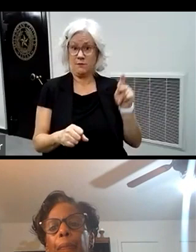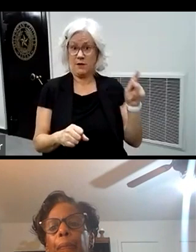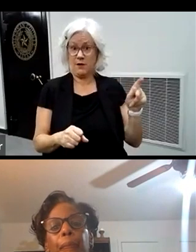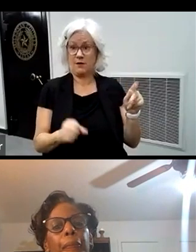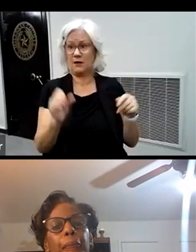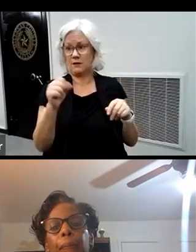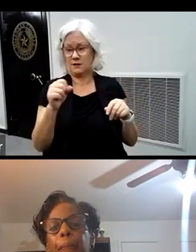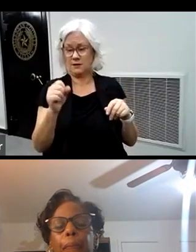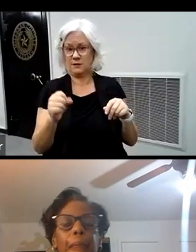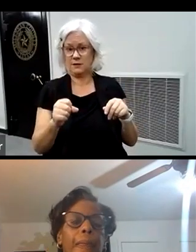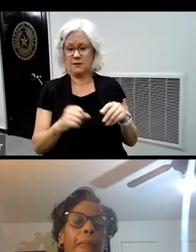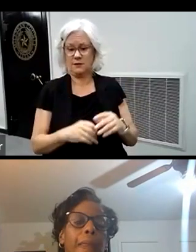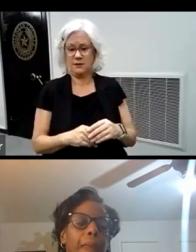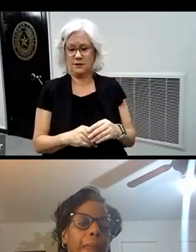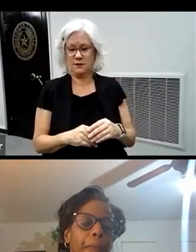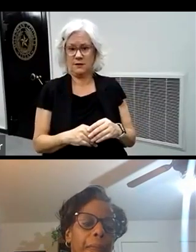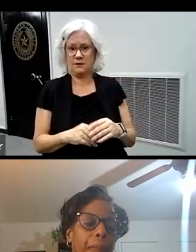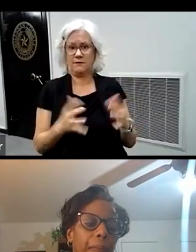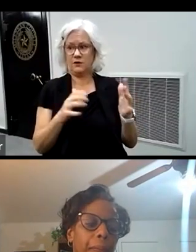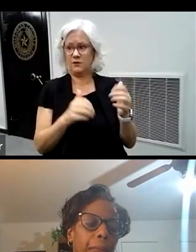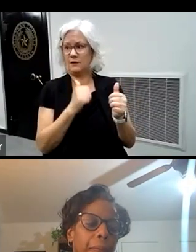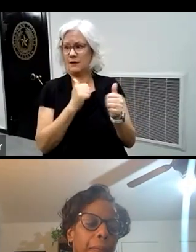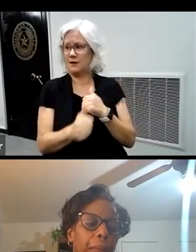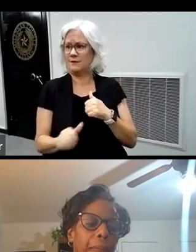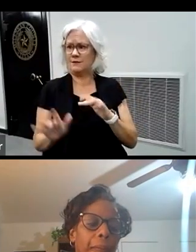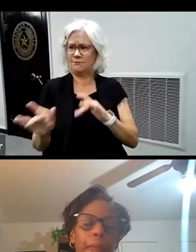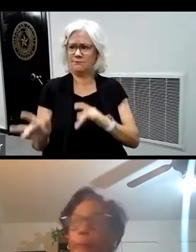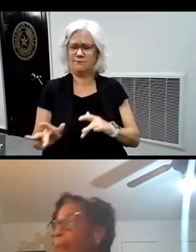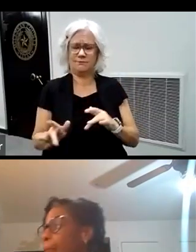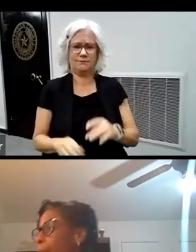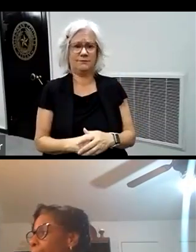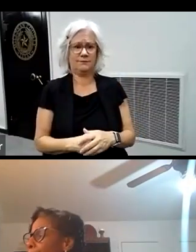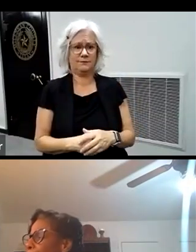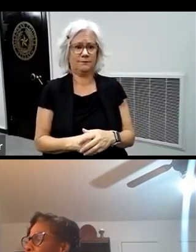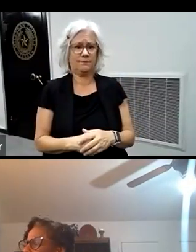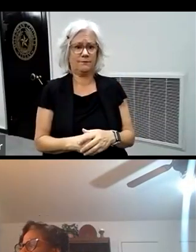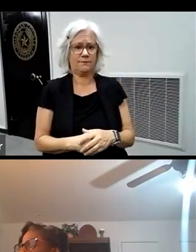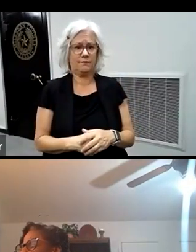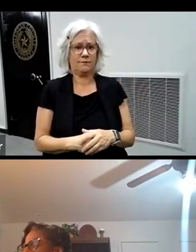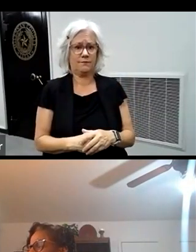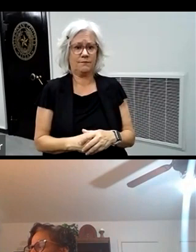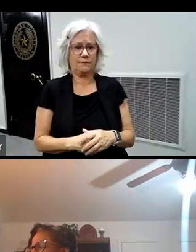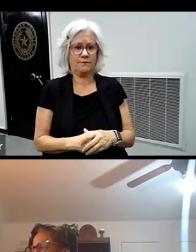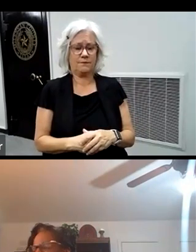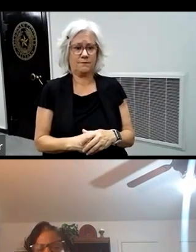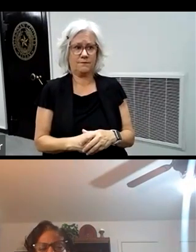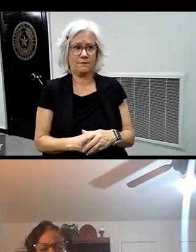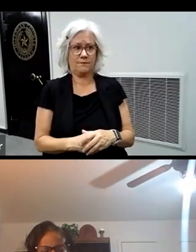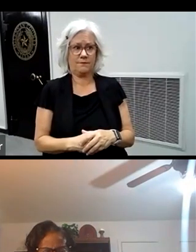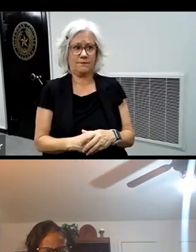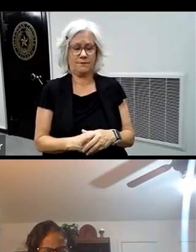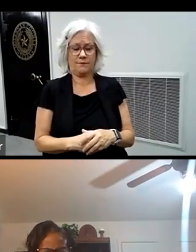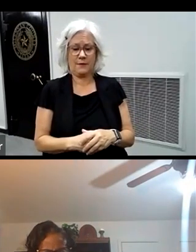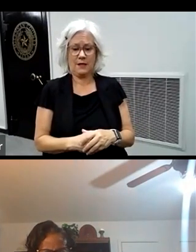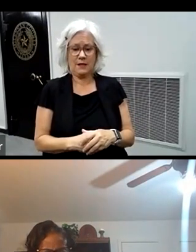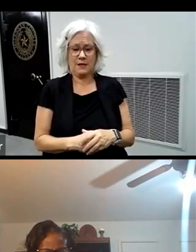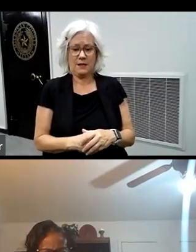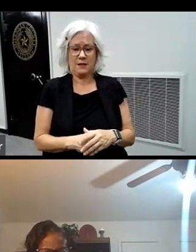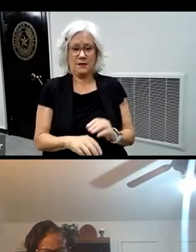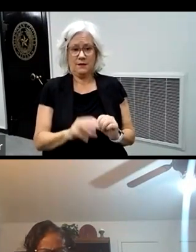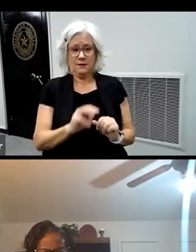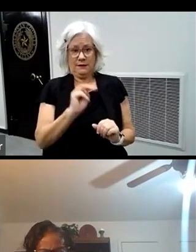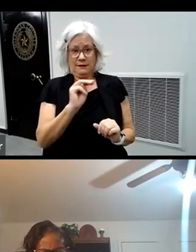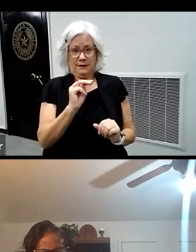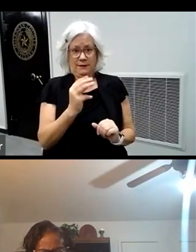Aye. Pass. Going to, under item